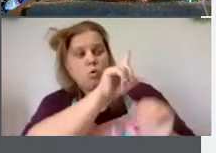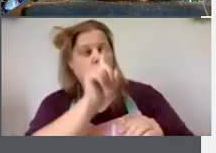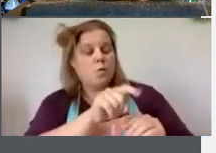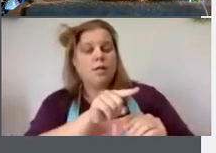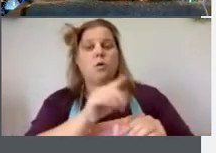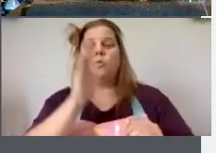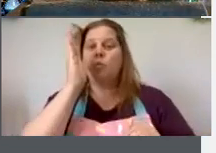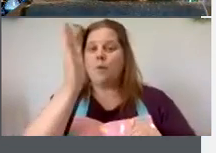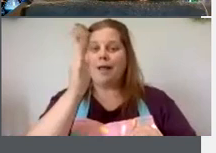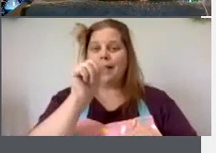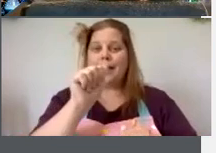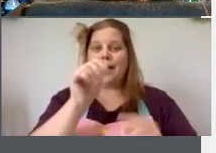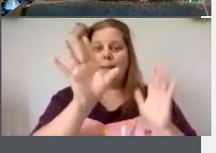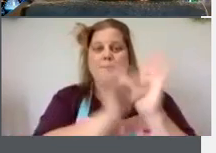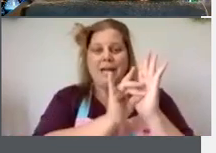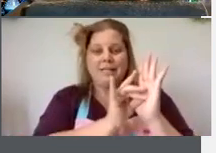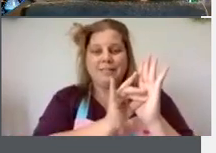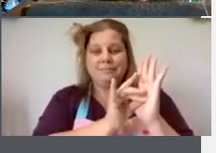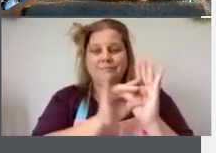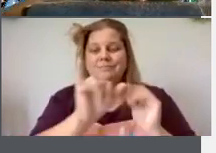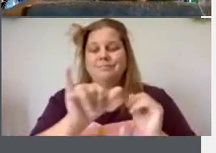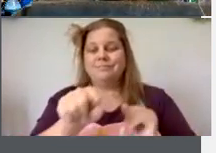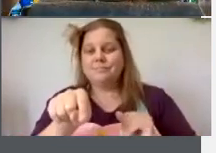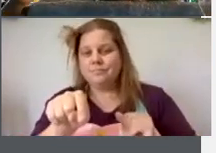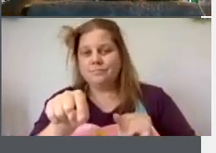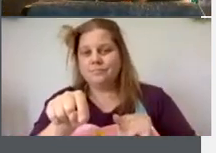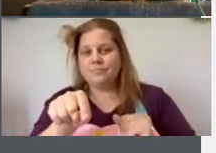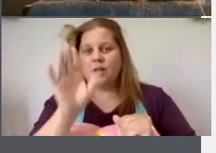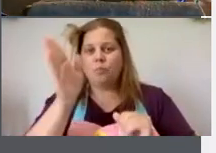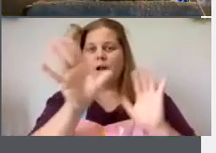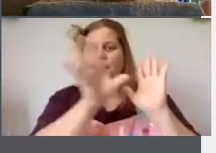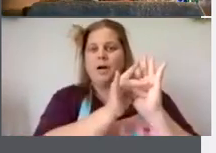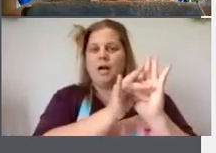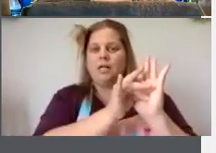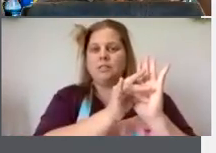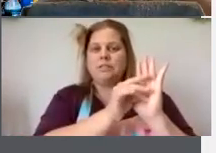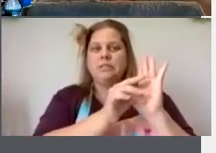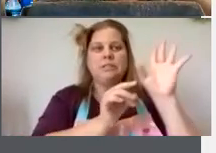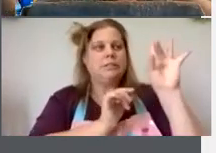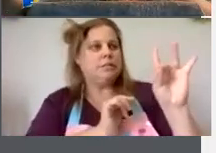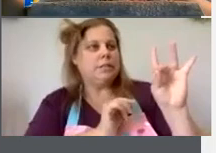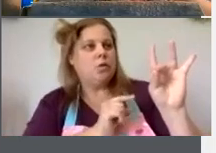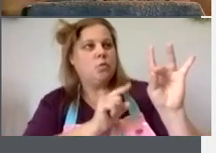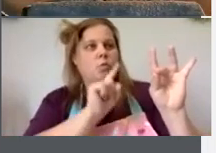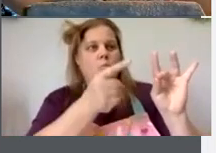a magnet, right here, will a magnet stick to the $1 bill?